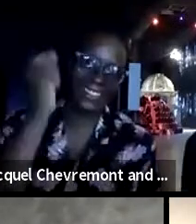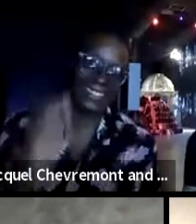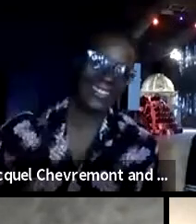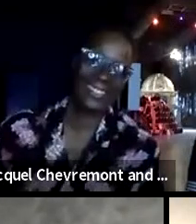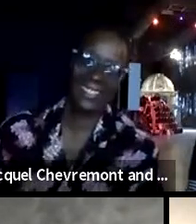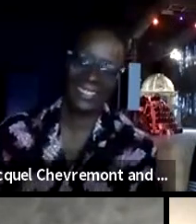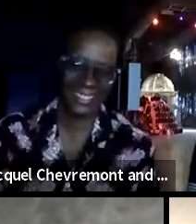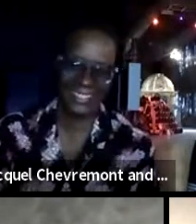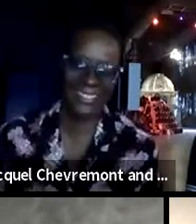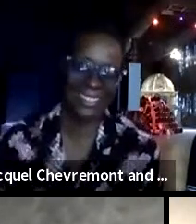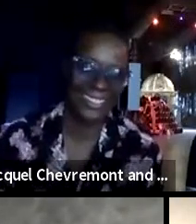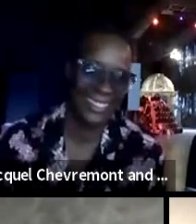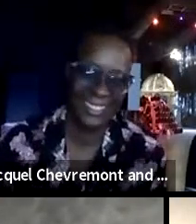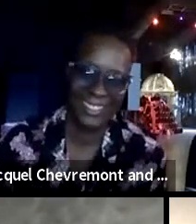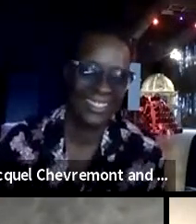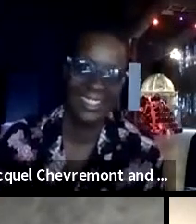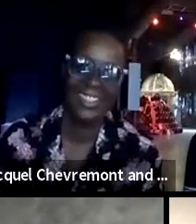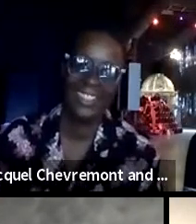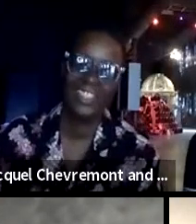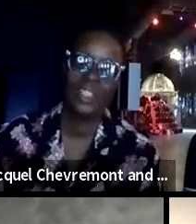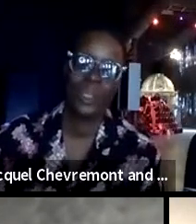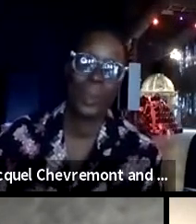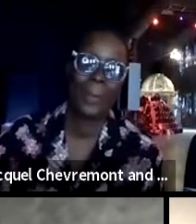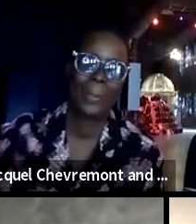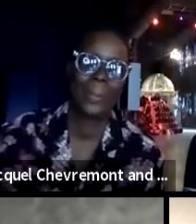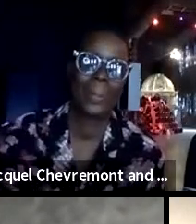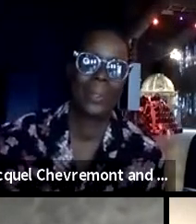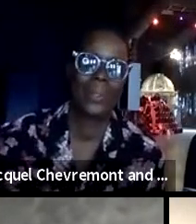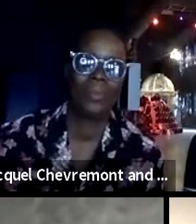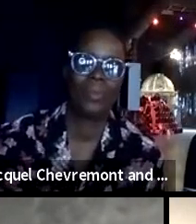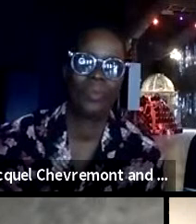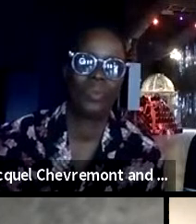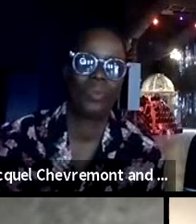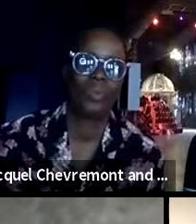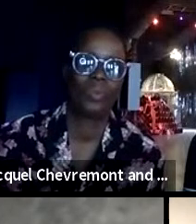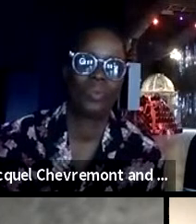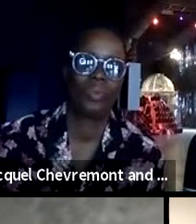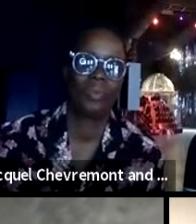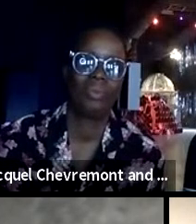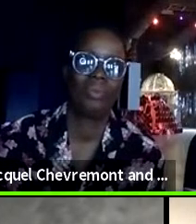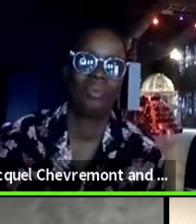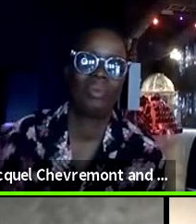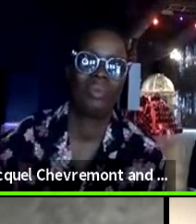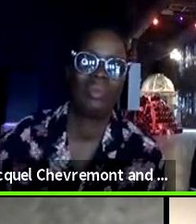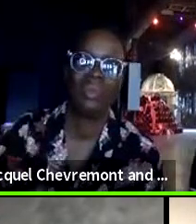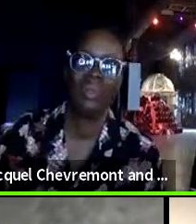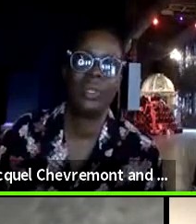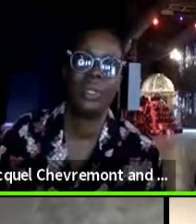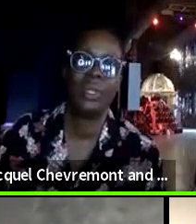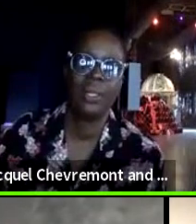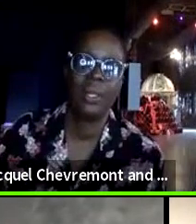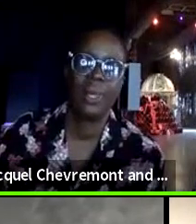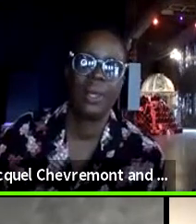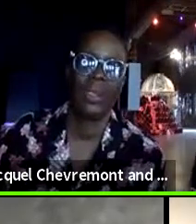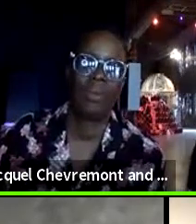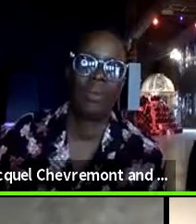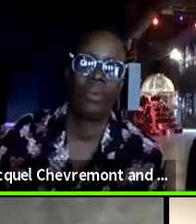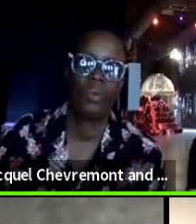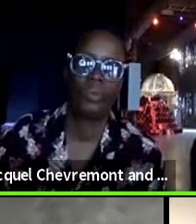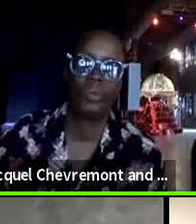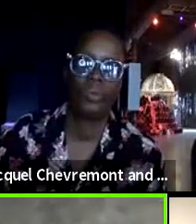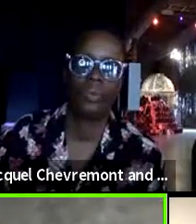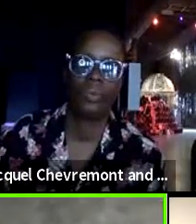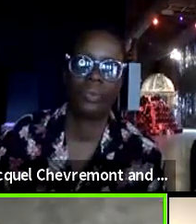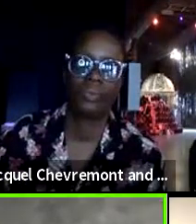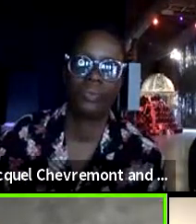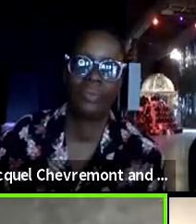basically, and what does that actually mean, mm-hmm. and how can we talk about that? Mm, thank you for that. I'm